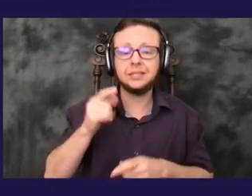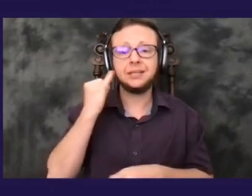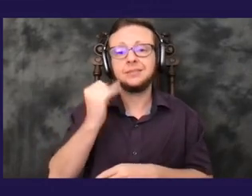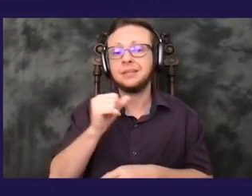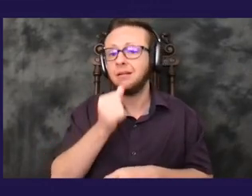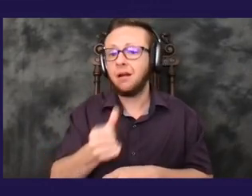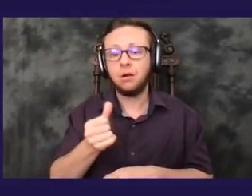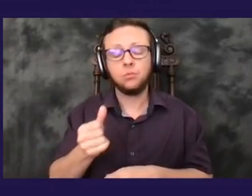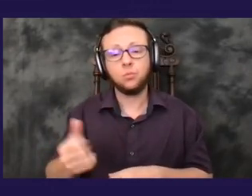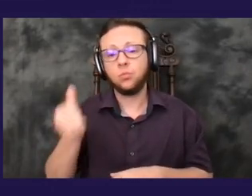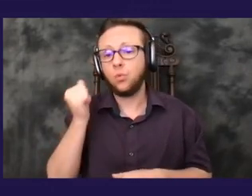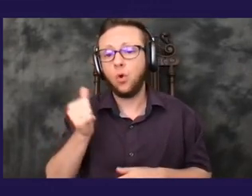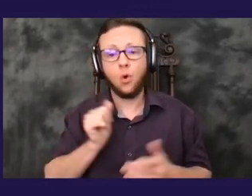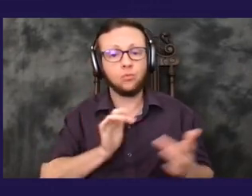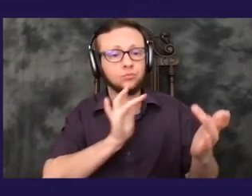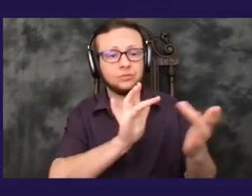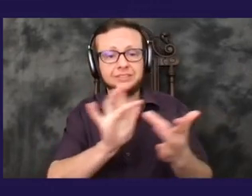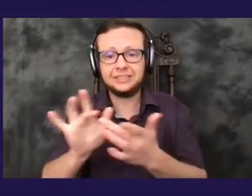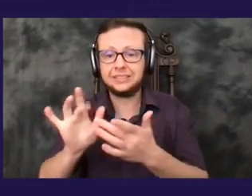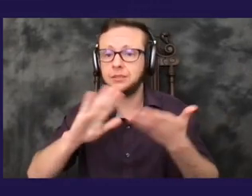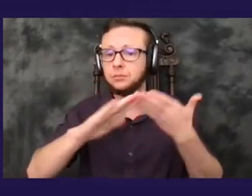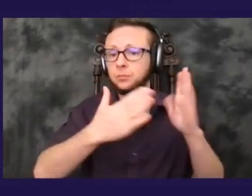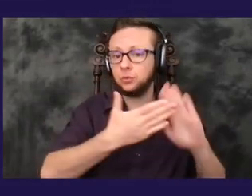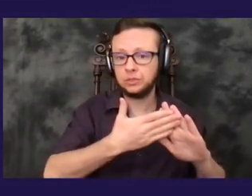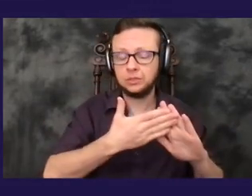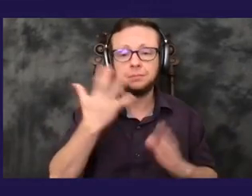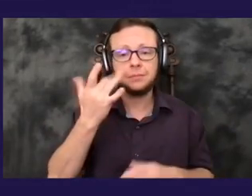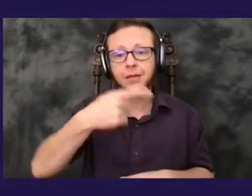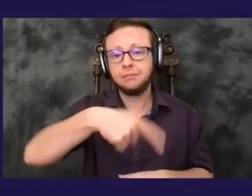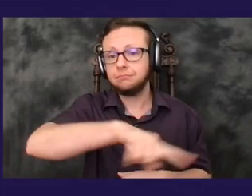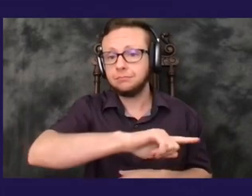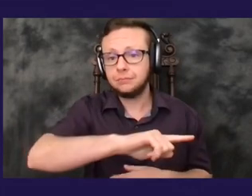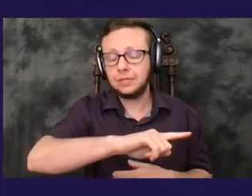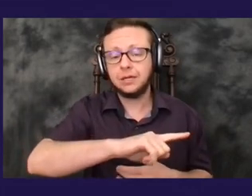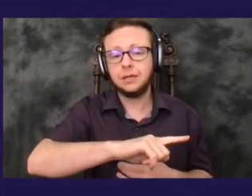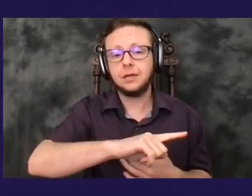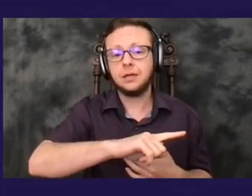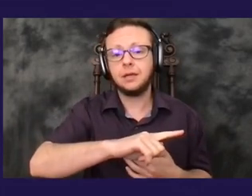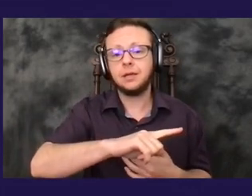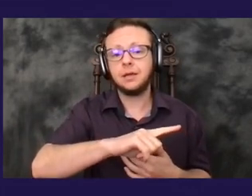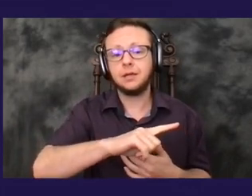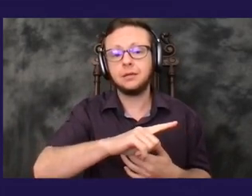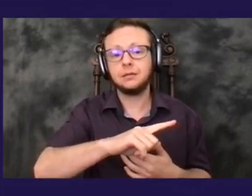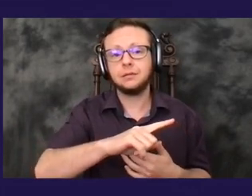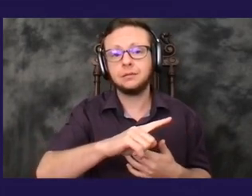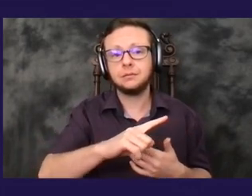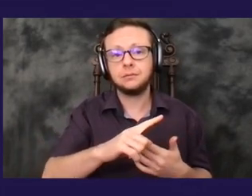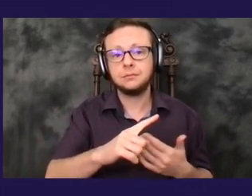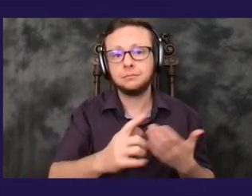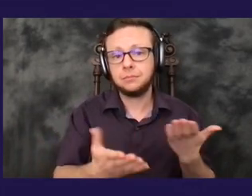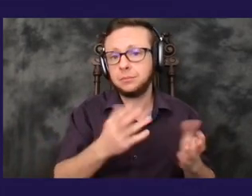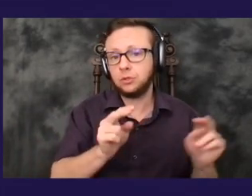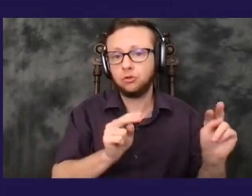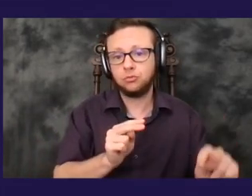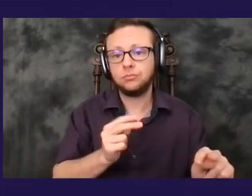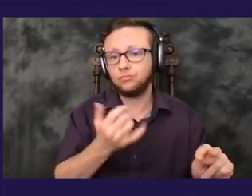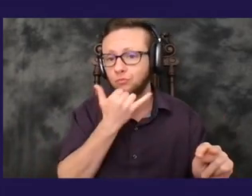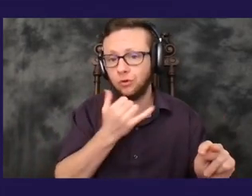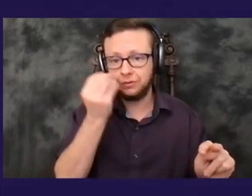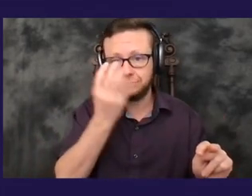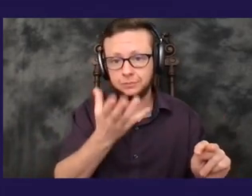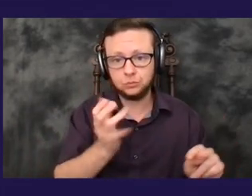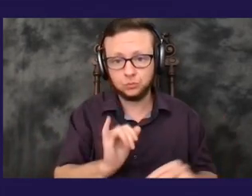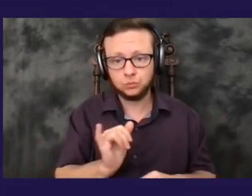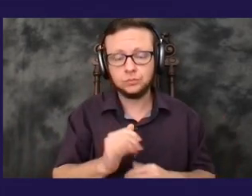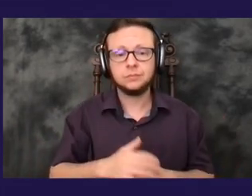communities through our local practitioners, because they may be just listening to the wrong information as well. And third and final point,